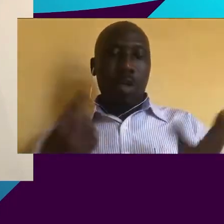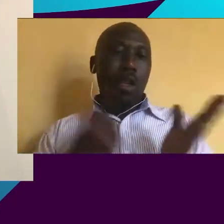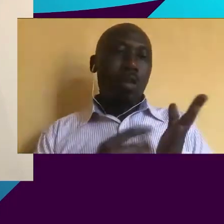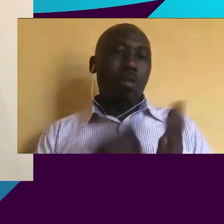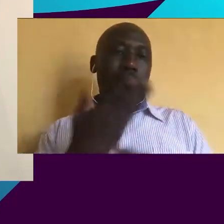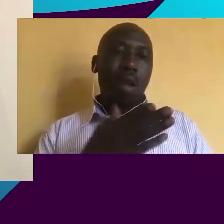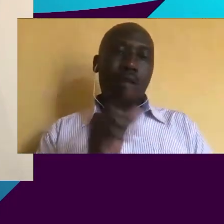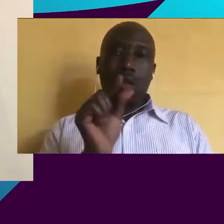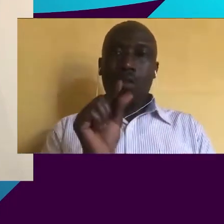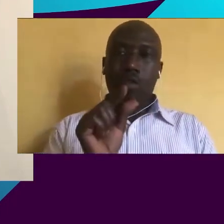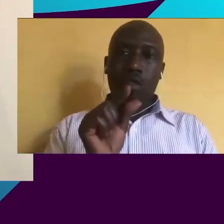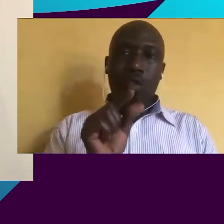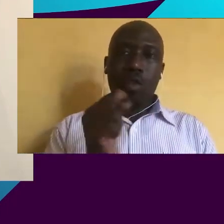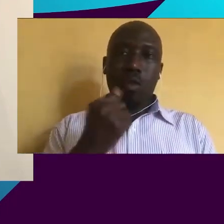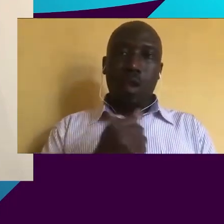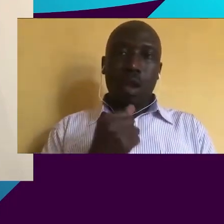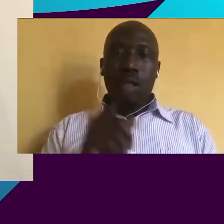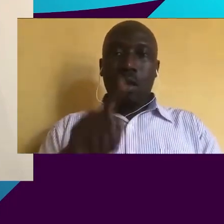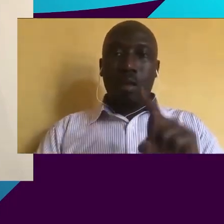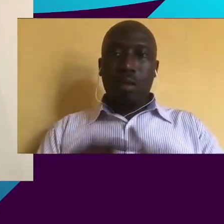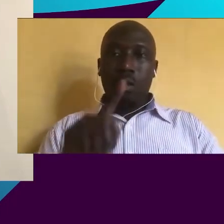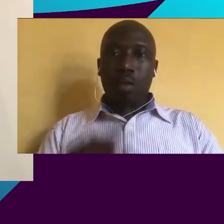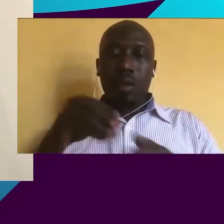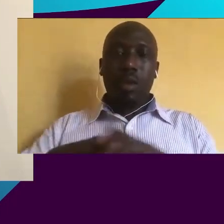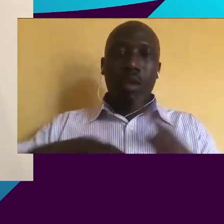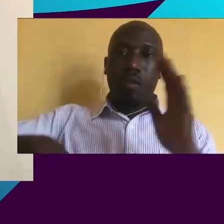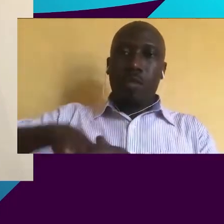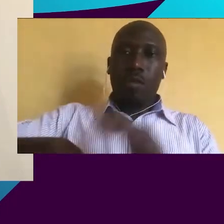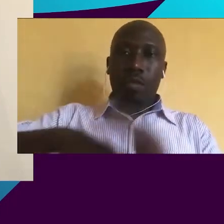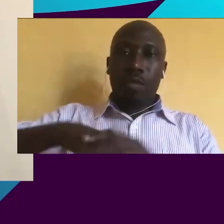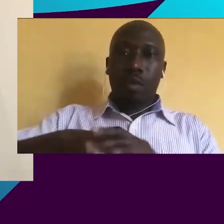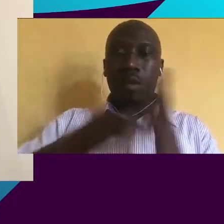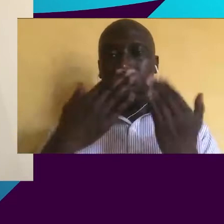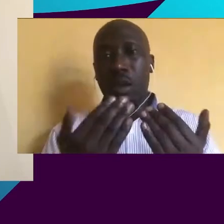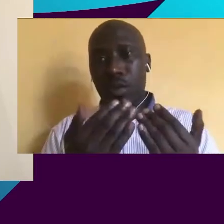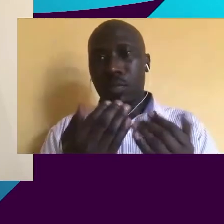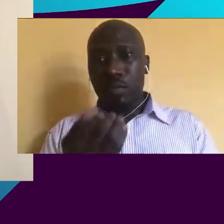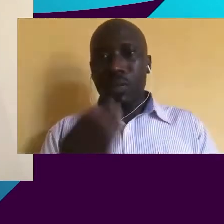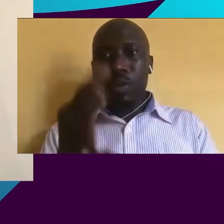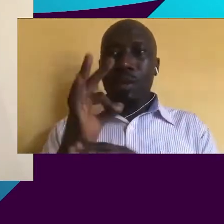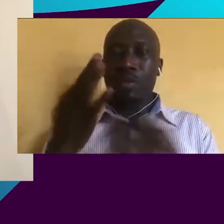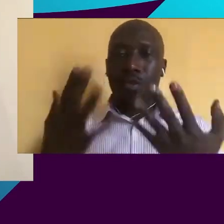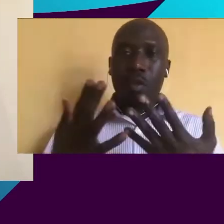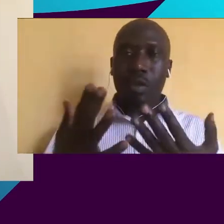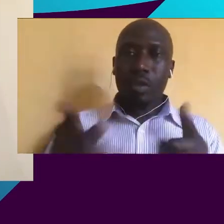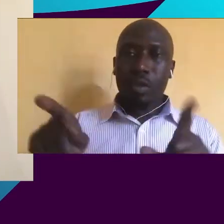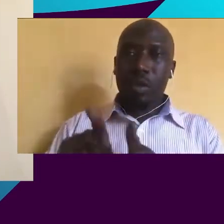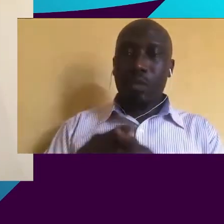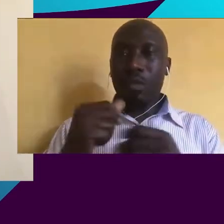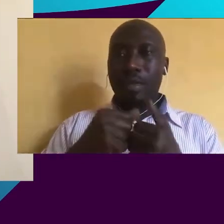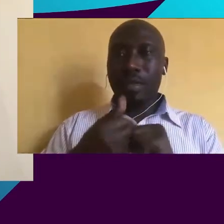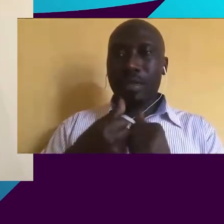really participating in football. So if such challenges came in,